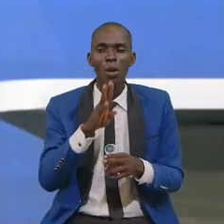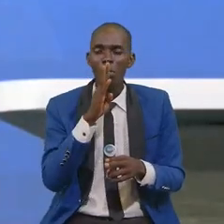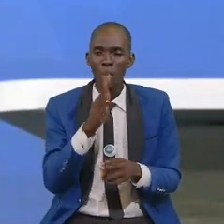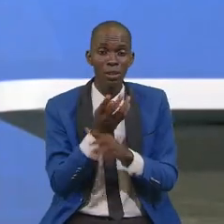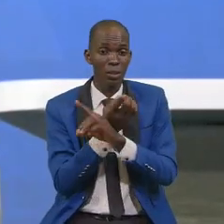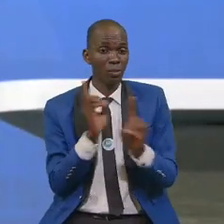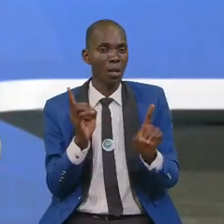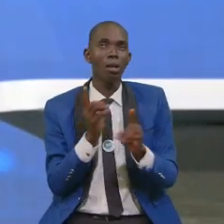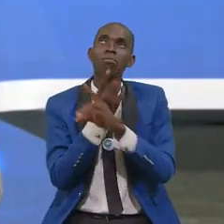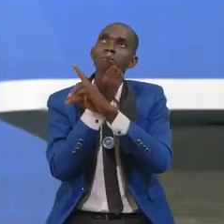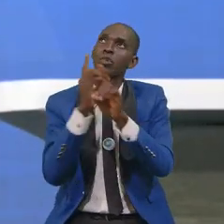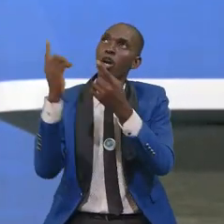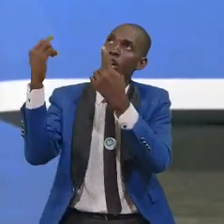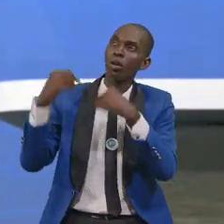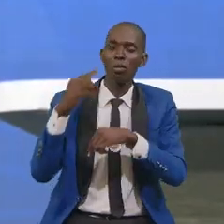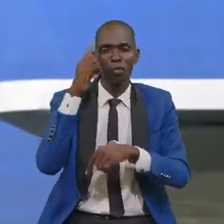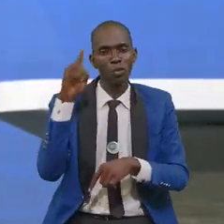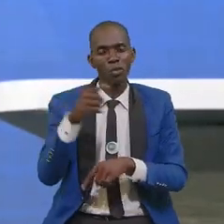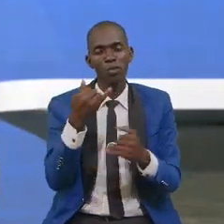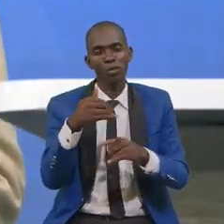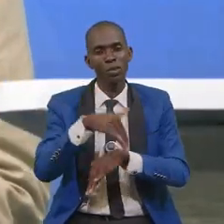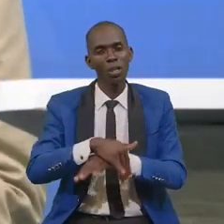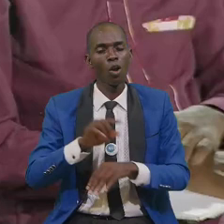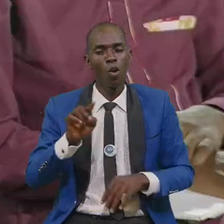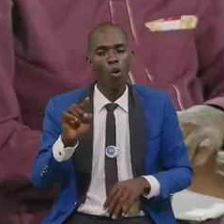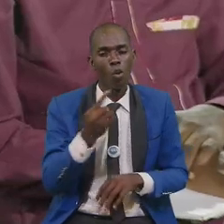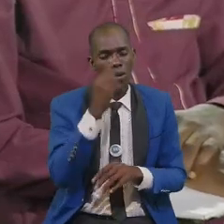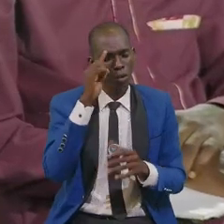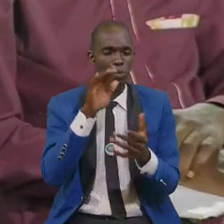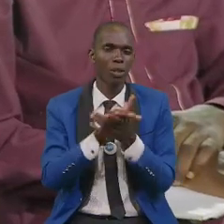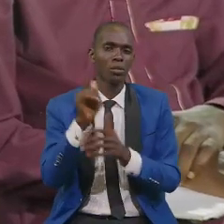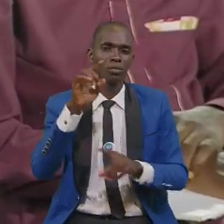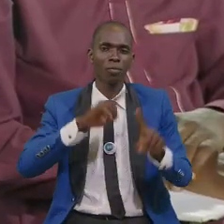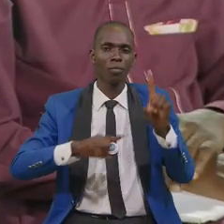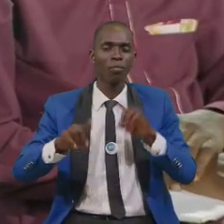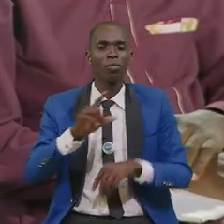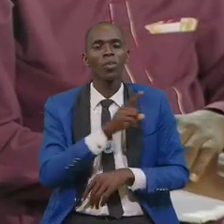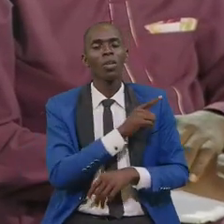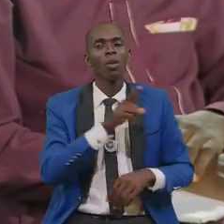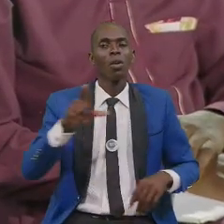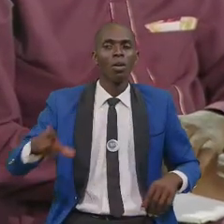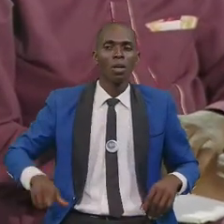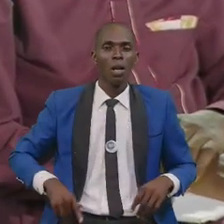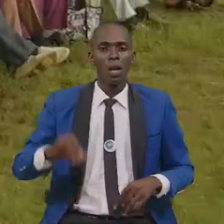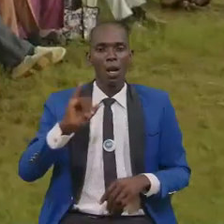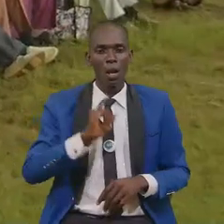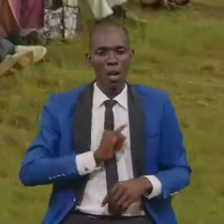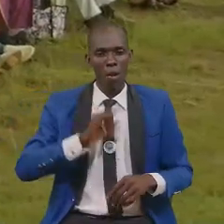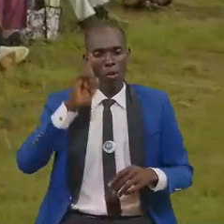come tonight. Only believe. Lord, I believe. Lord, I